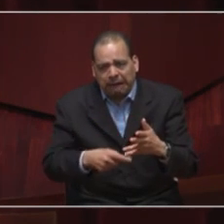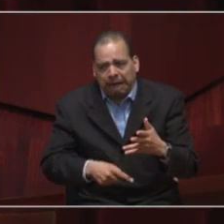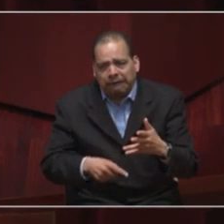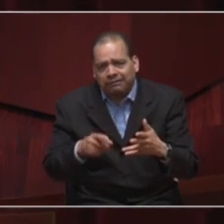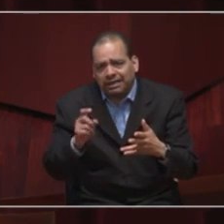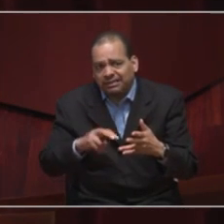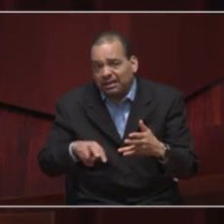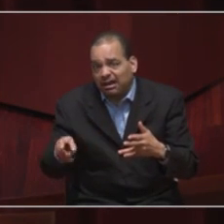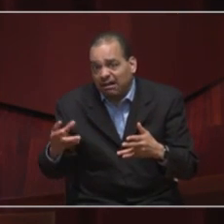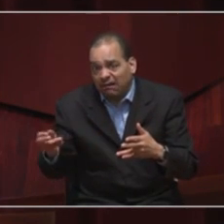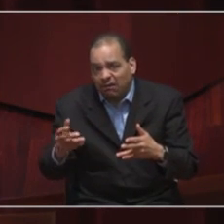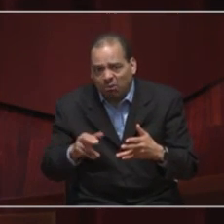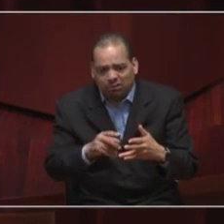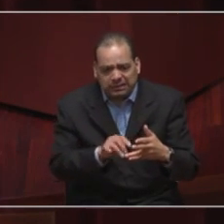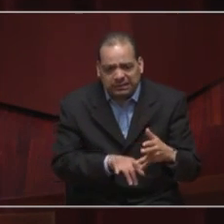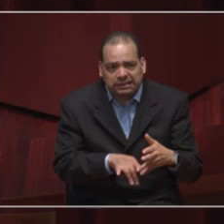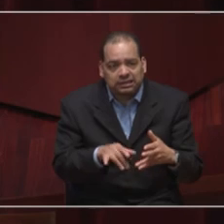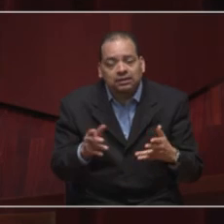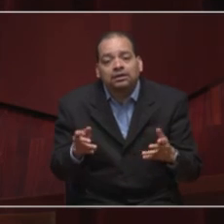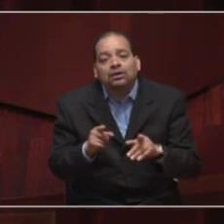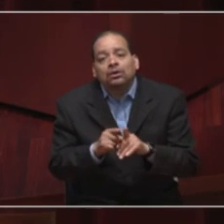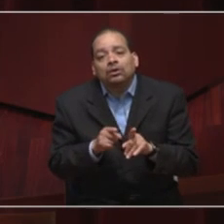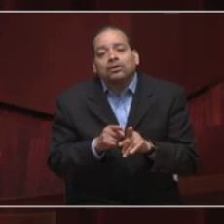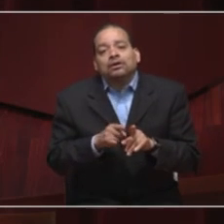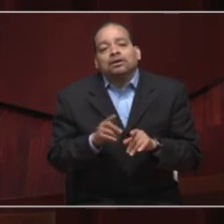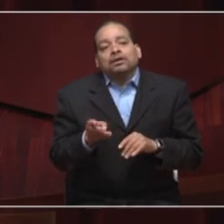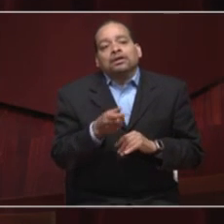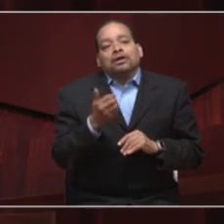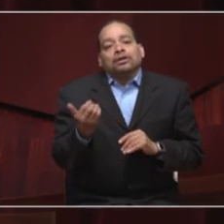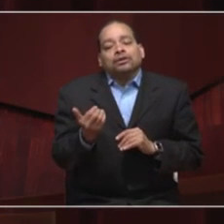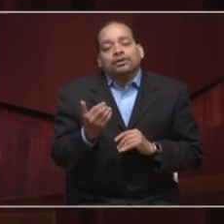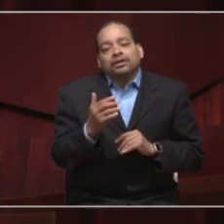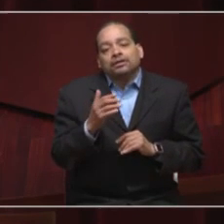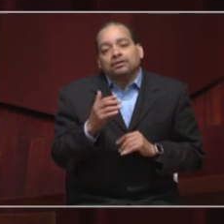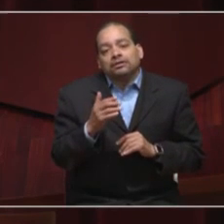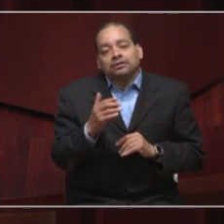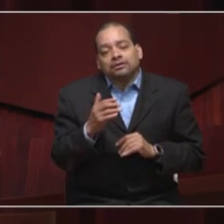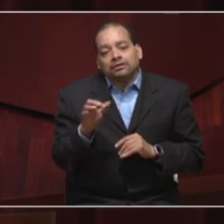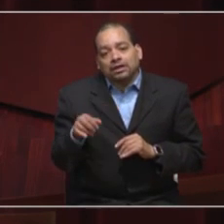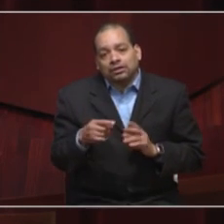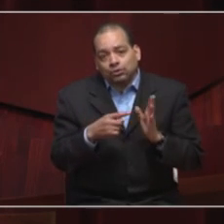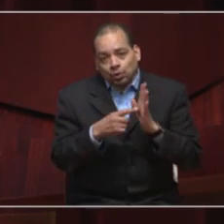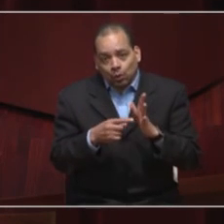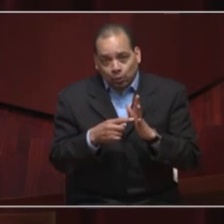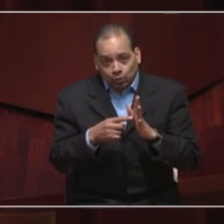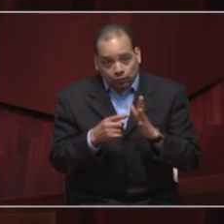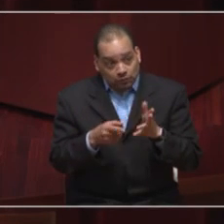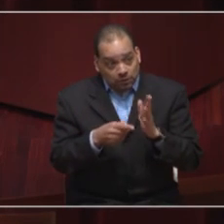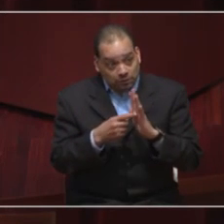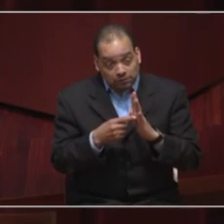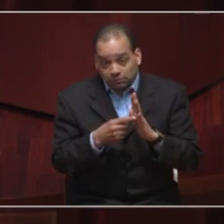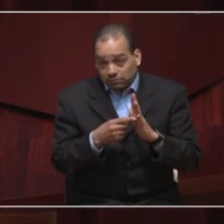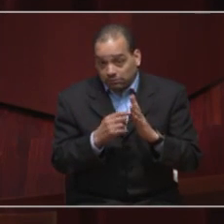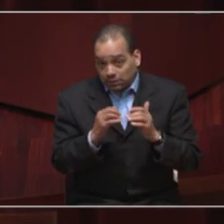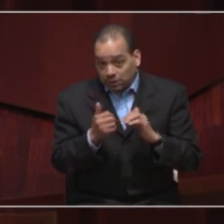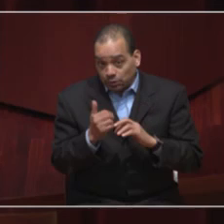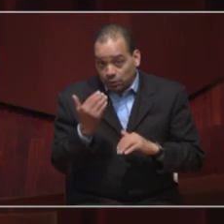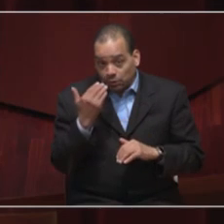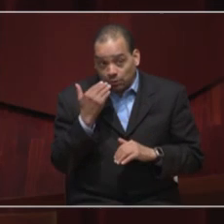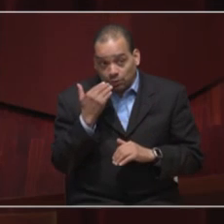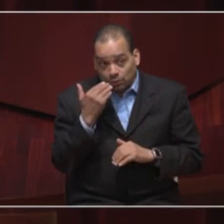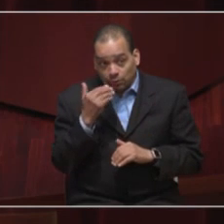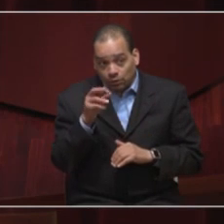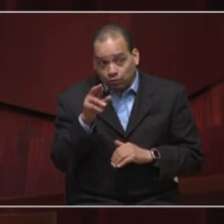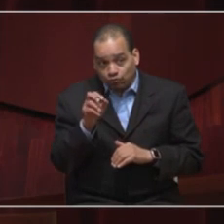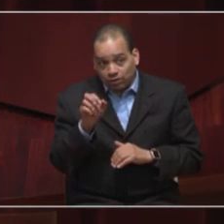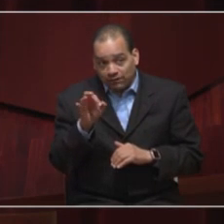out. But then again, as another enhancement, it may show that it's been requested. How do you know if it's been refiled or not